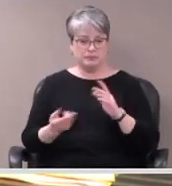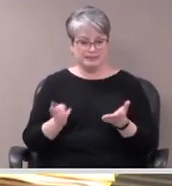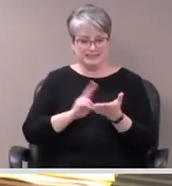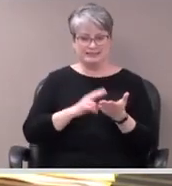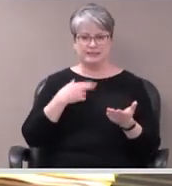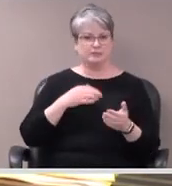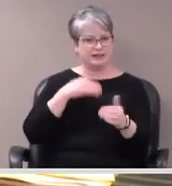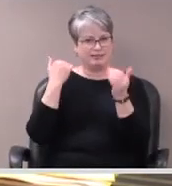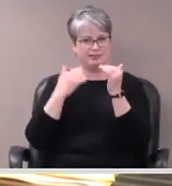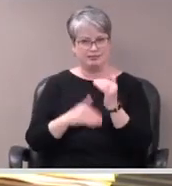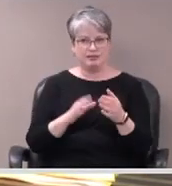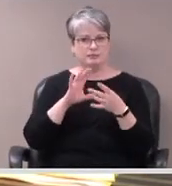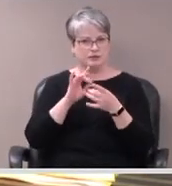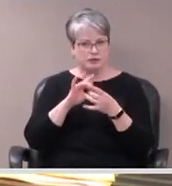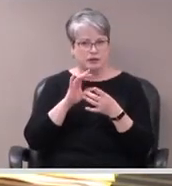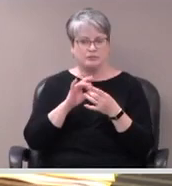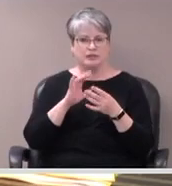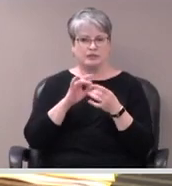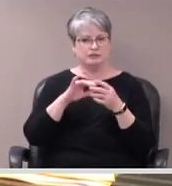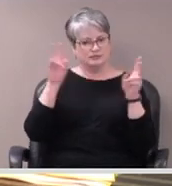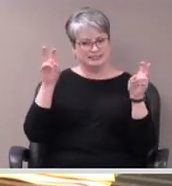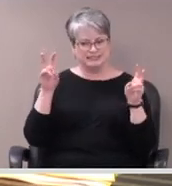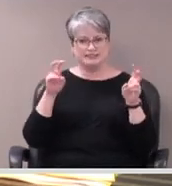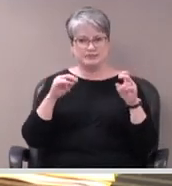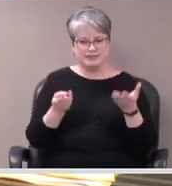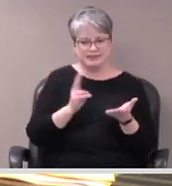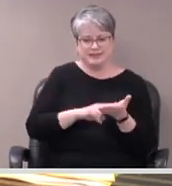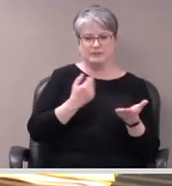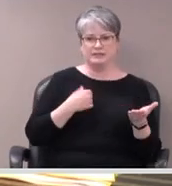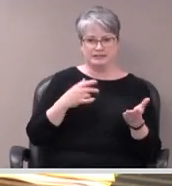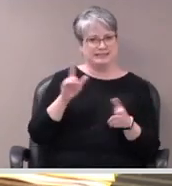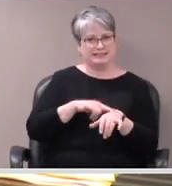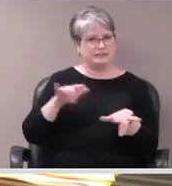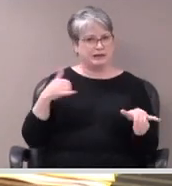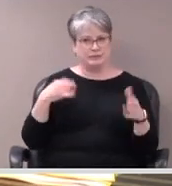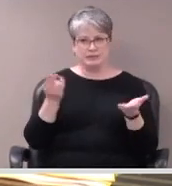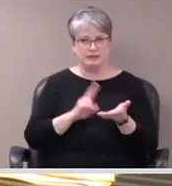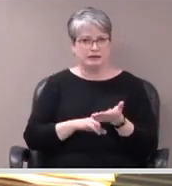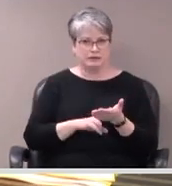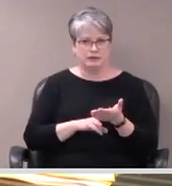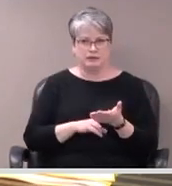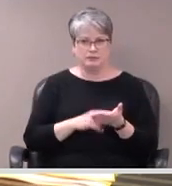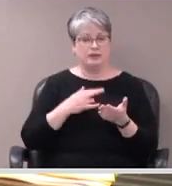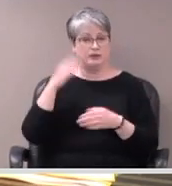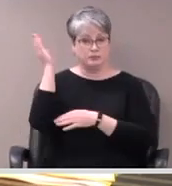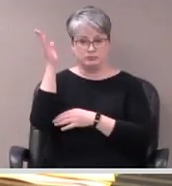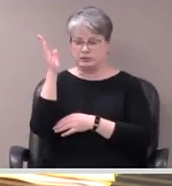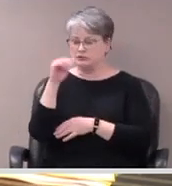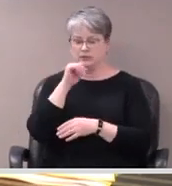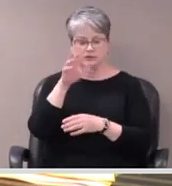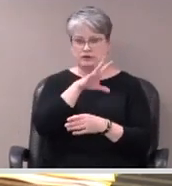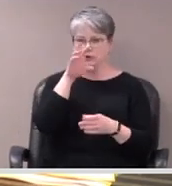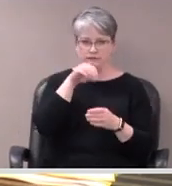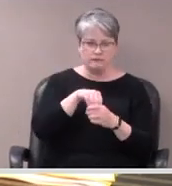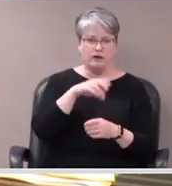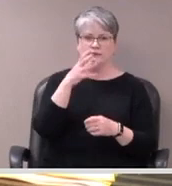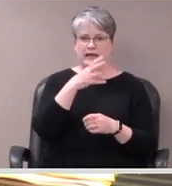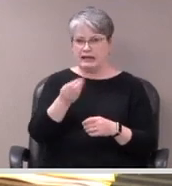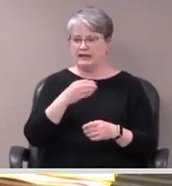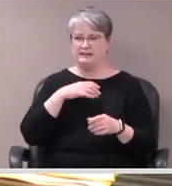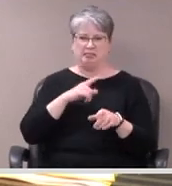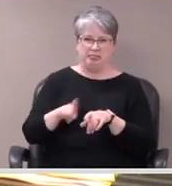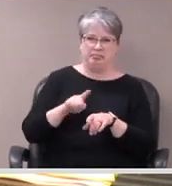board will limit their remarks to the subject that they have listed at the time they signed up, that their presentation will not include any